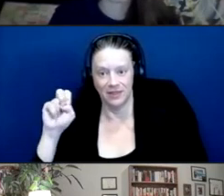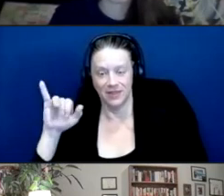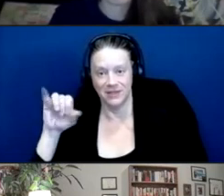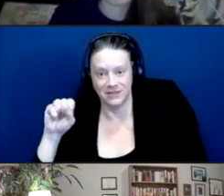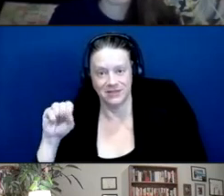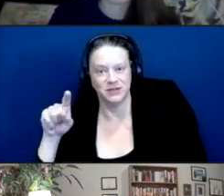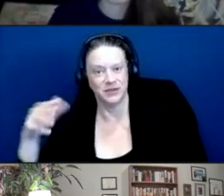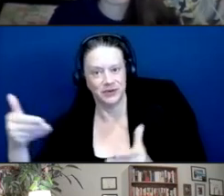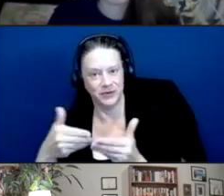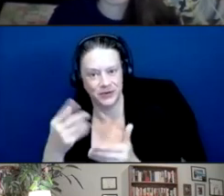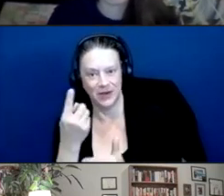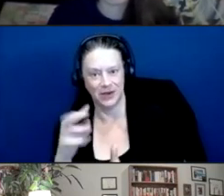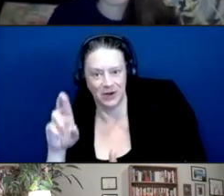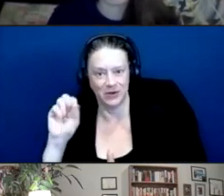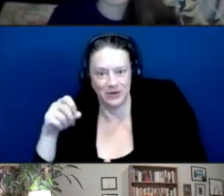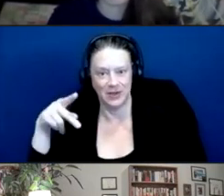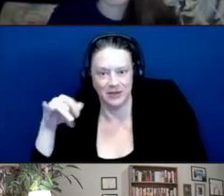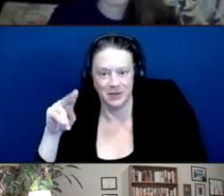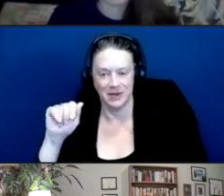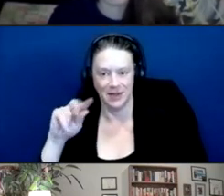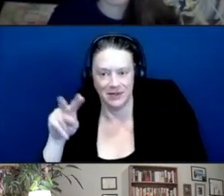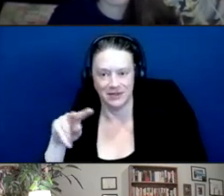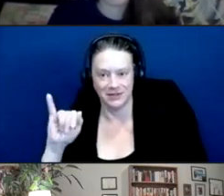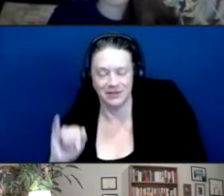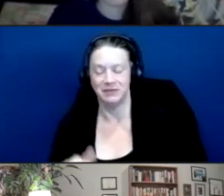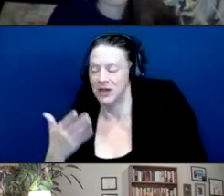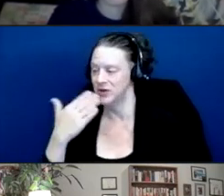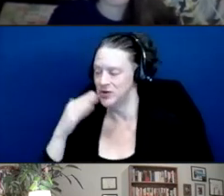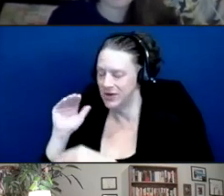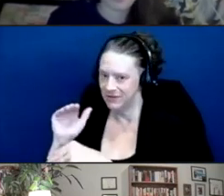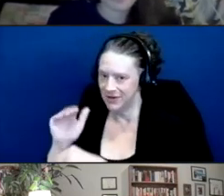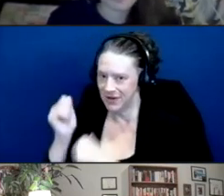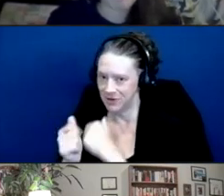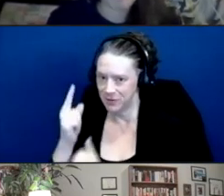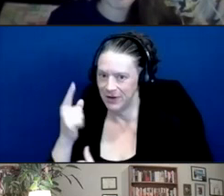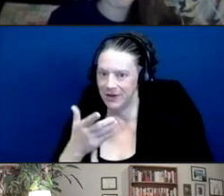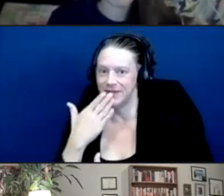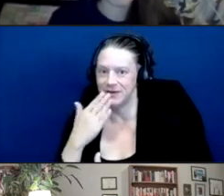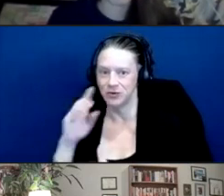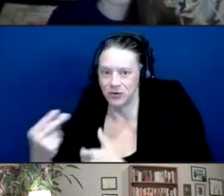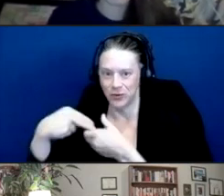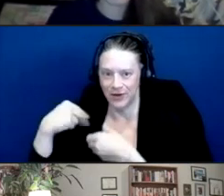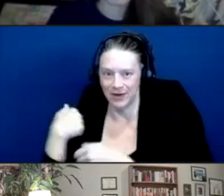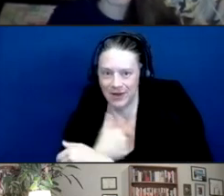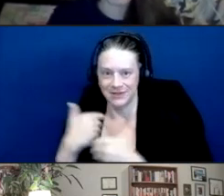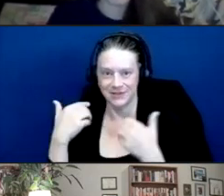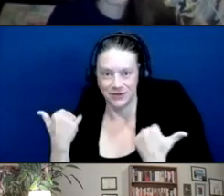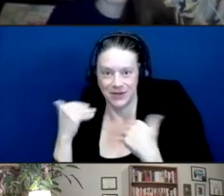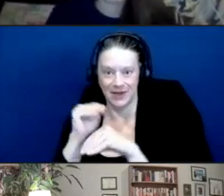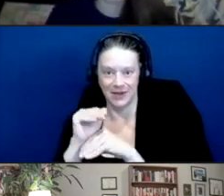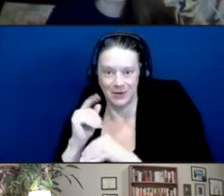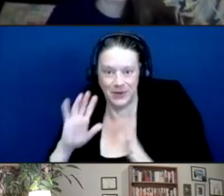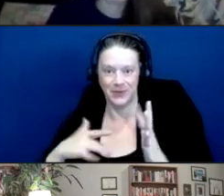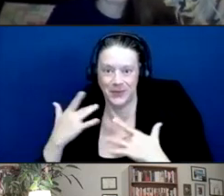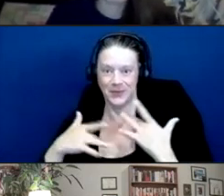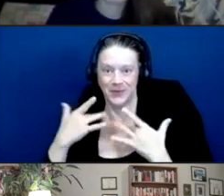Good evening, everyone. Thank you so much for joining us tonight. We're really excited whenever Dr. Spinazzi agrees to do things